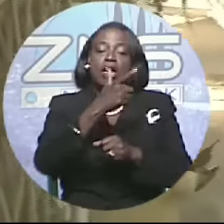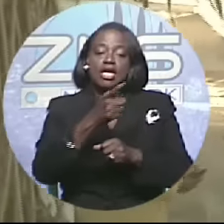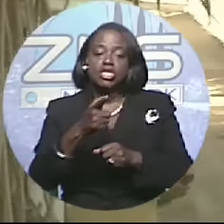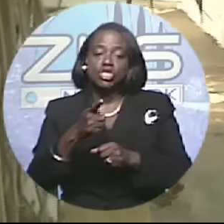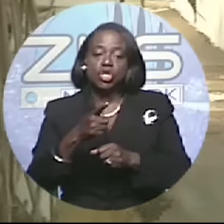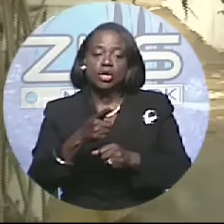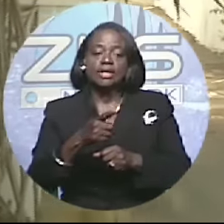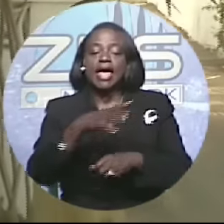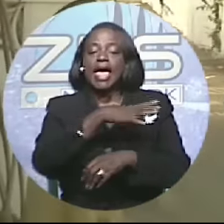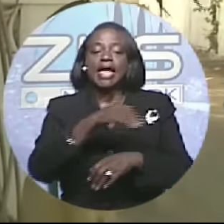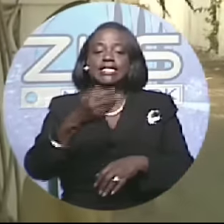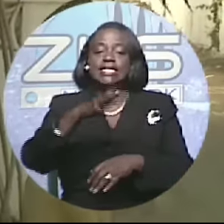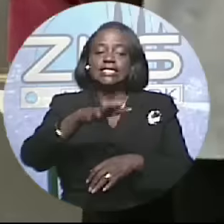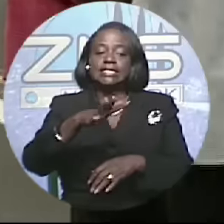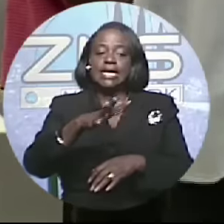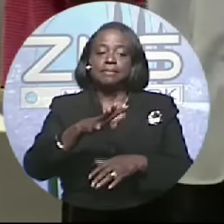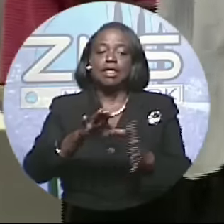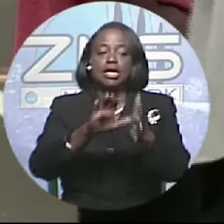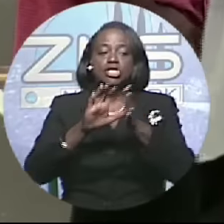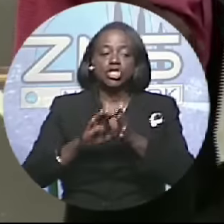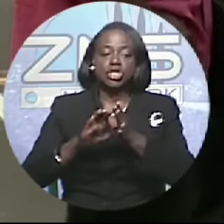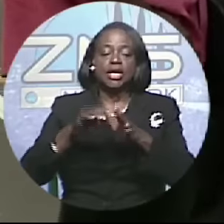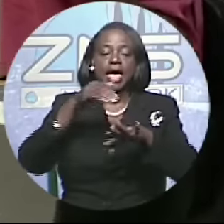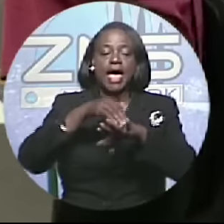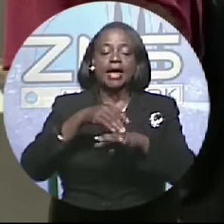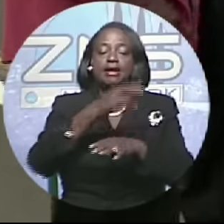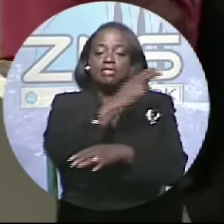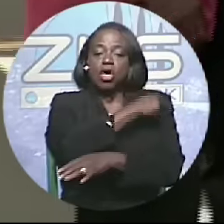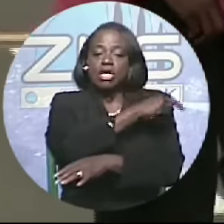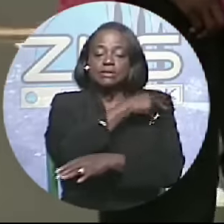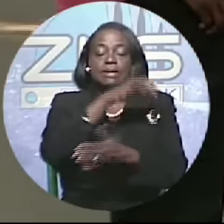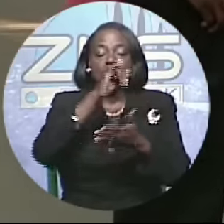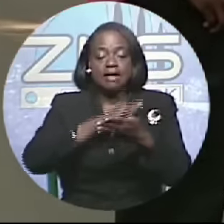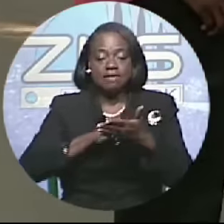and is in stable condition in hospital. An investigation is ongoing.